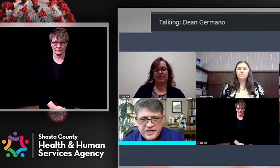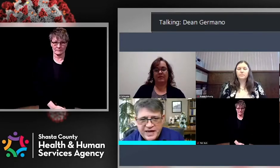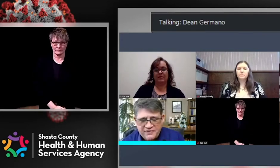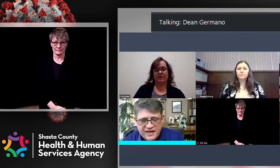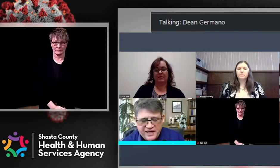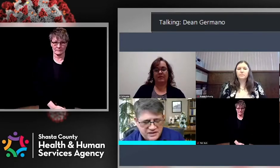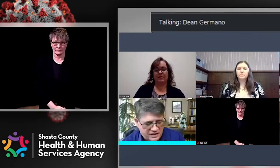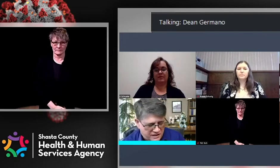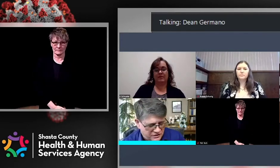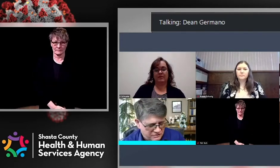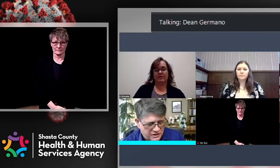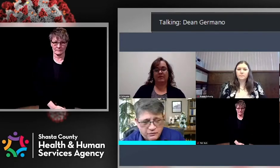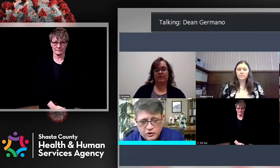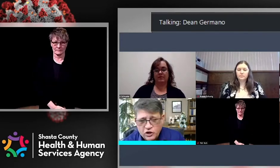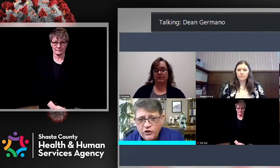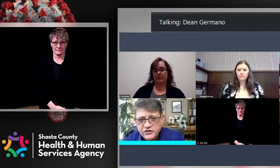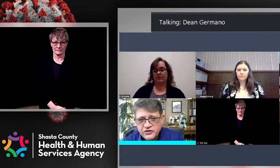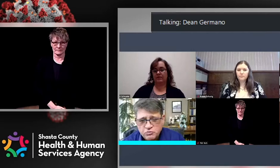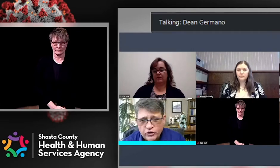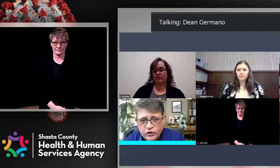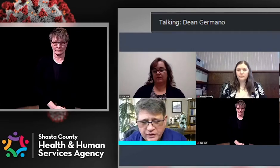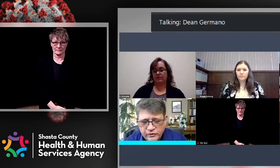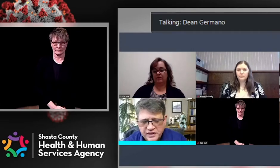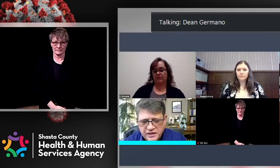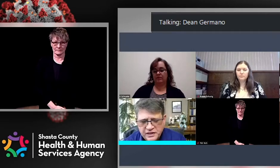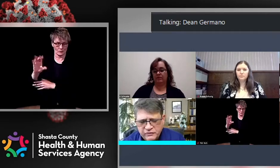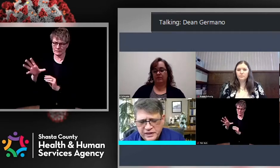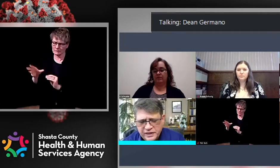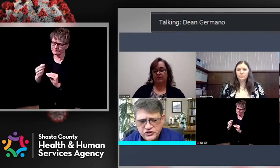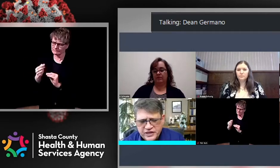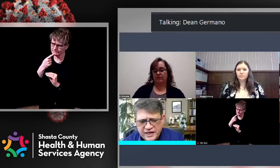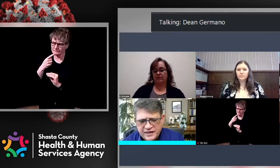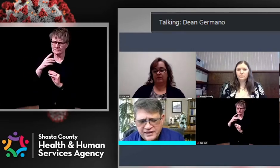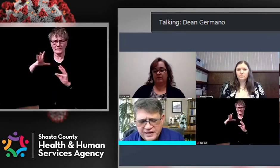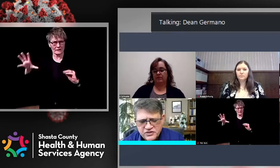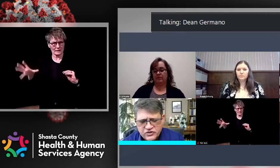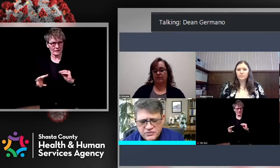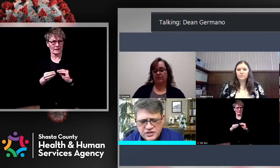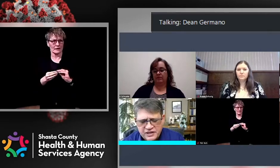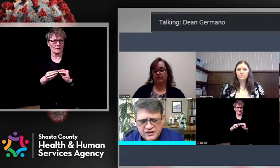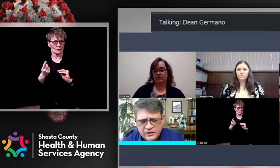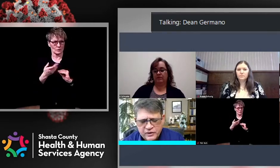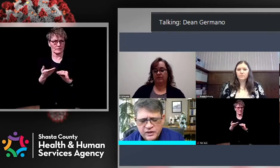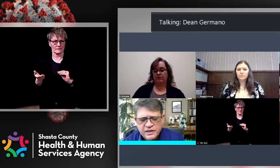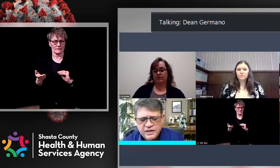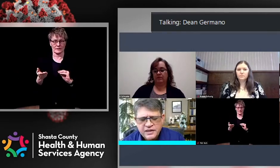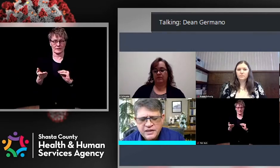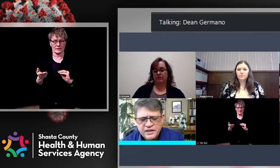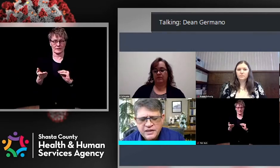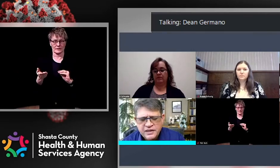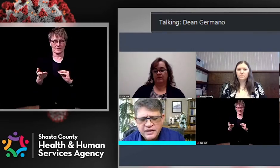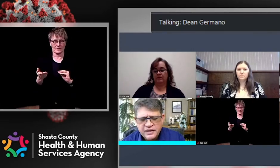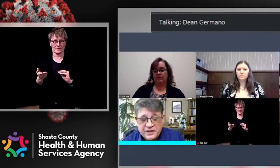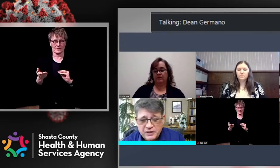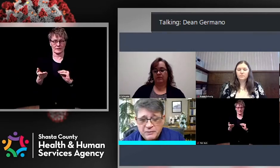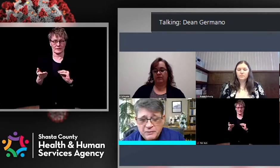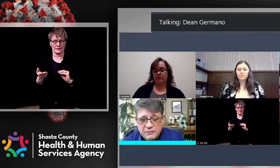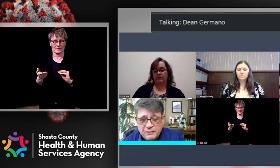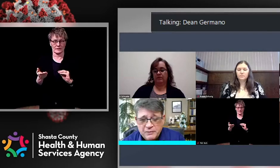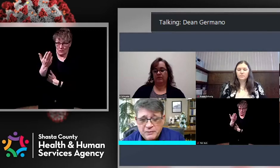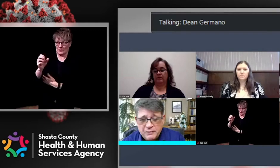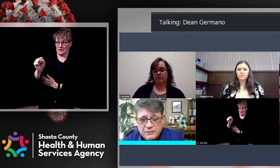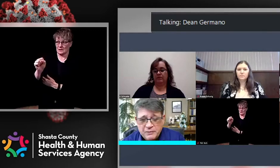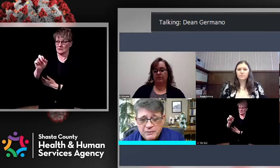I would just add that a call this morning, we understand at SRMC, there were, I think,